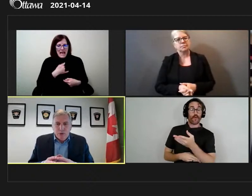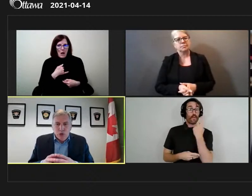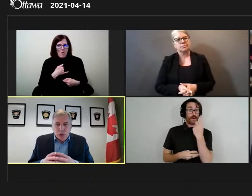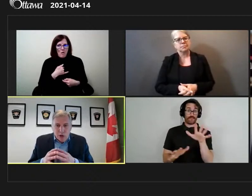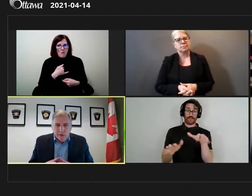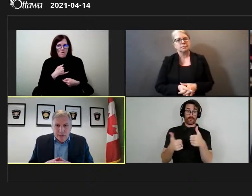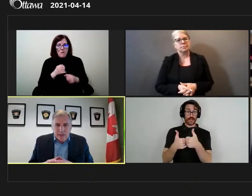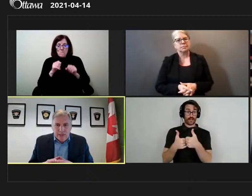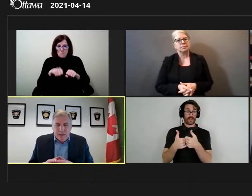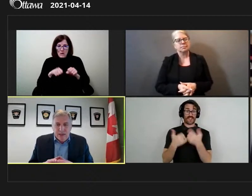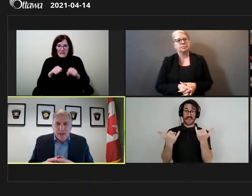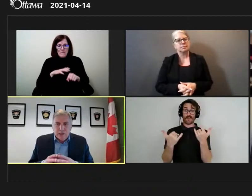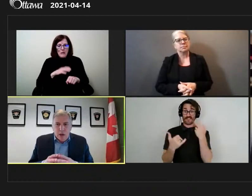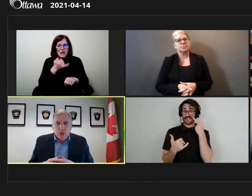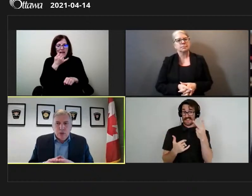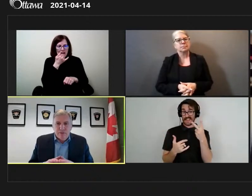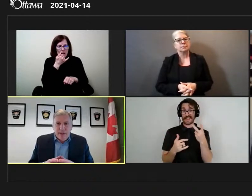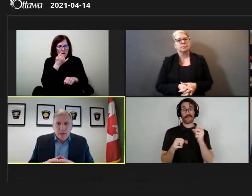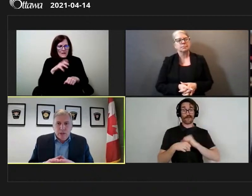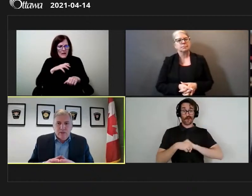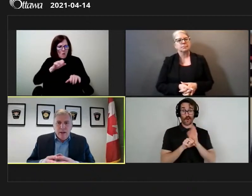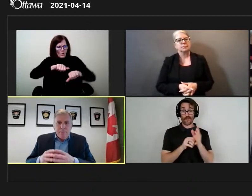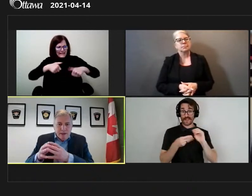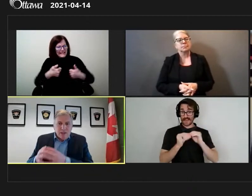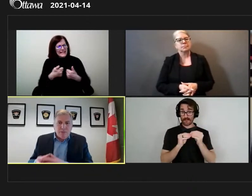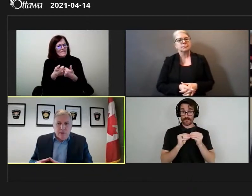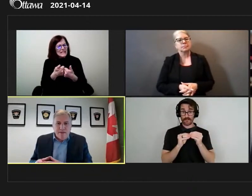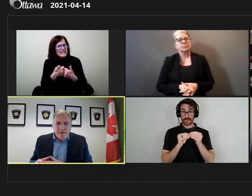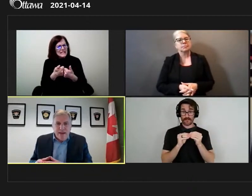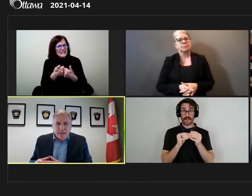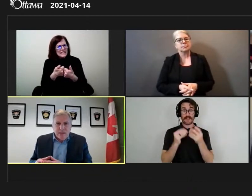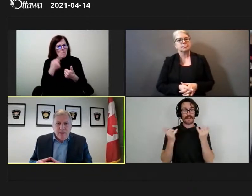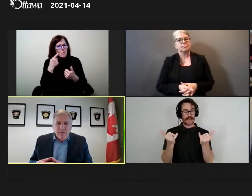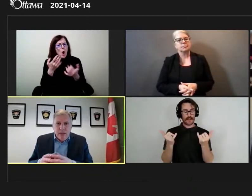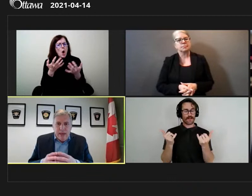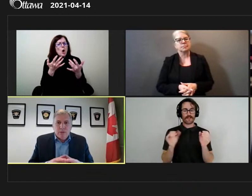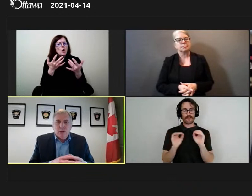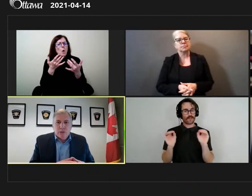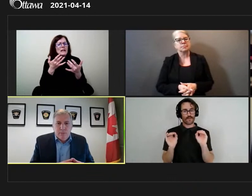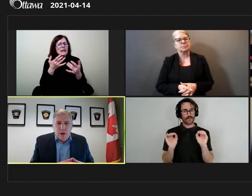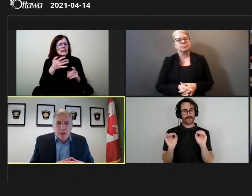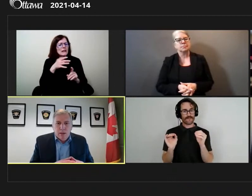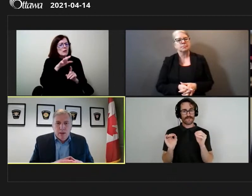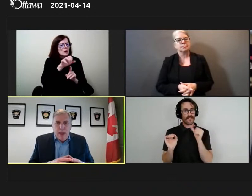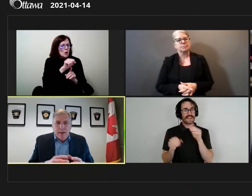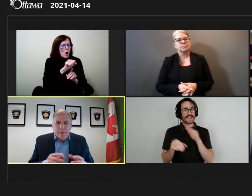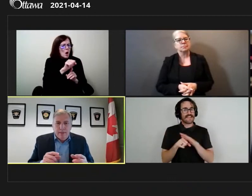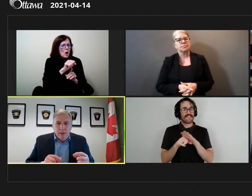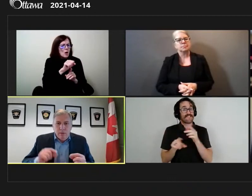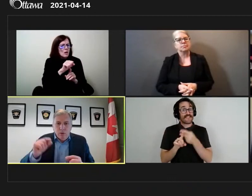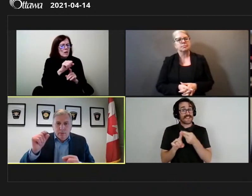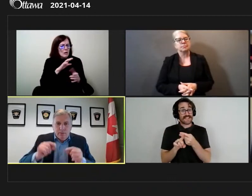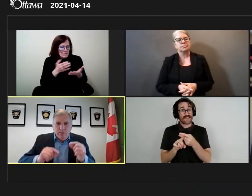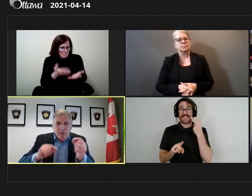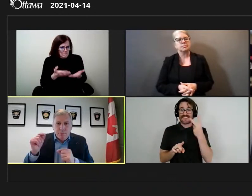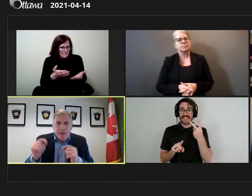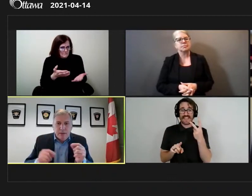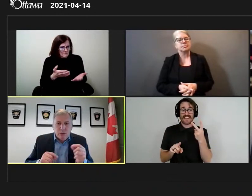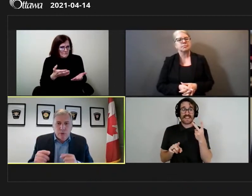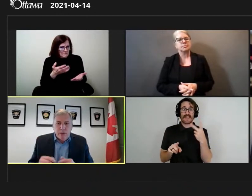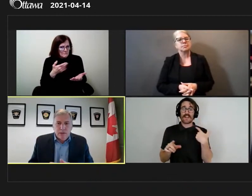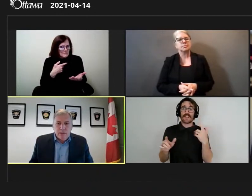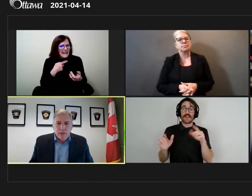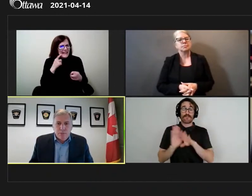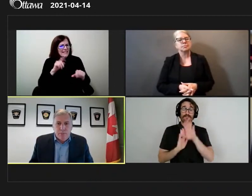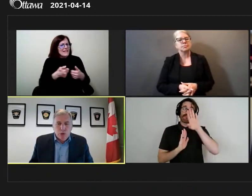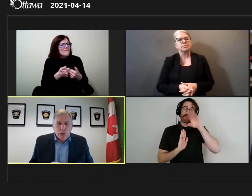numbers you're currently seeing is also a reflection of, because we don't have enough vaccine, the ends are small. And you can see these big